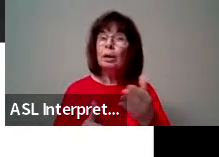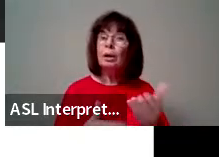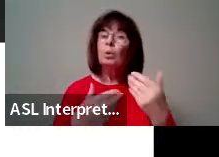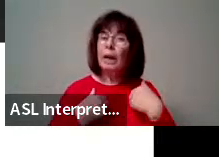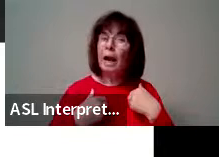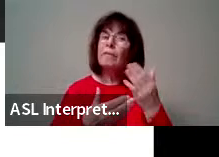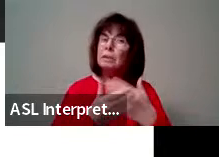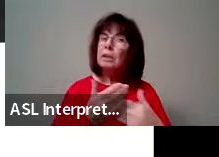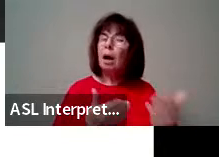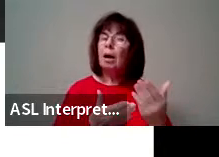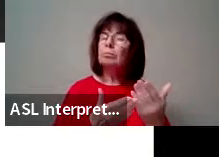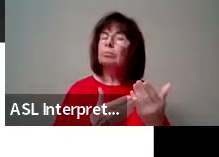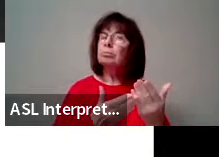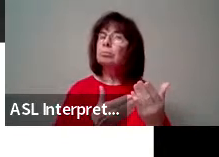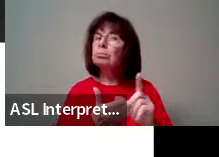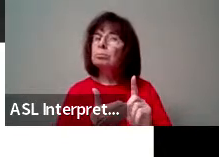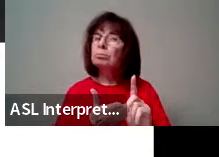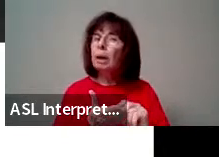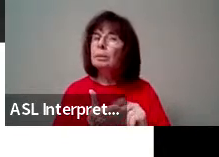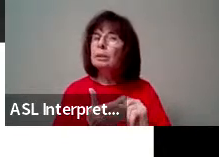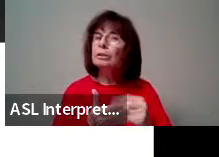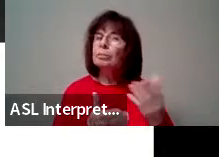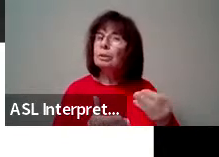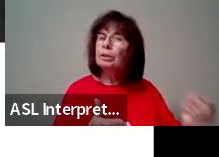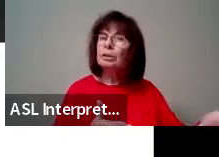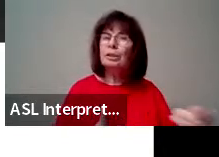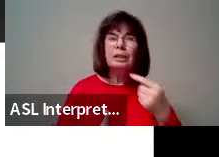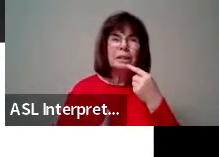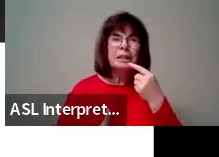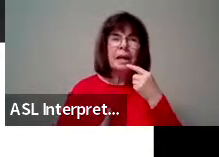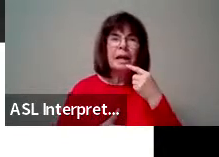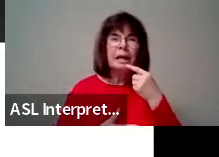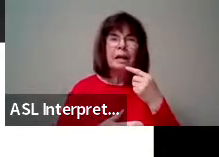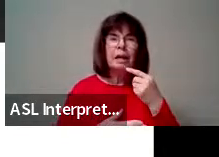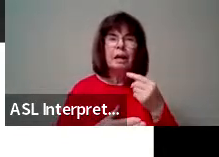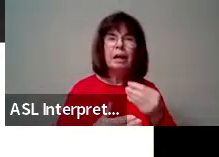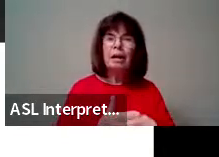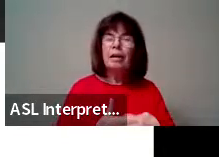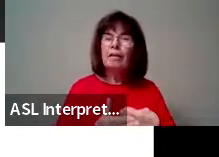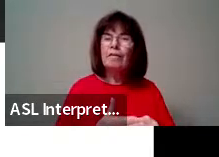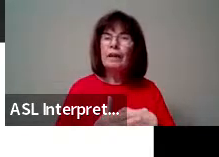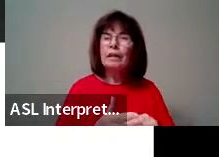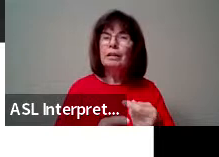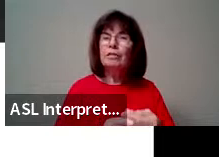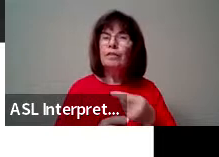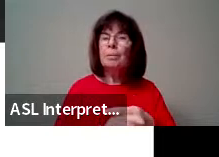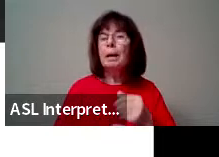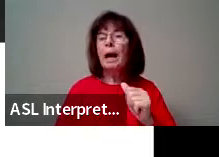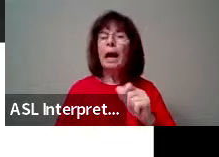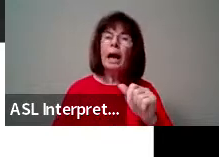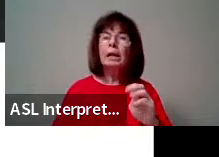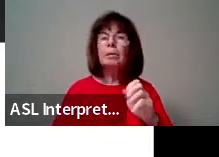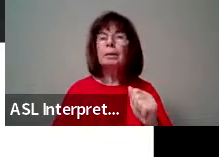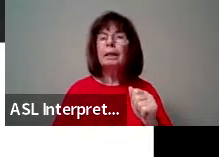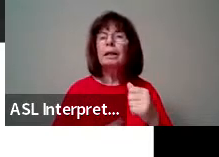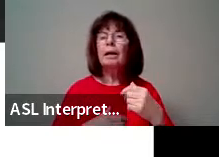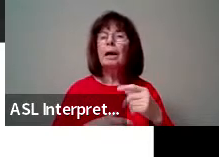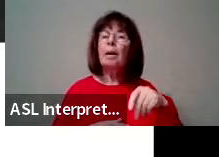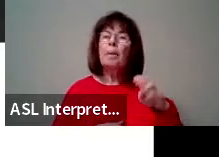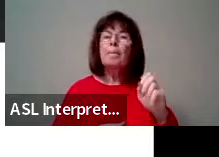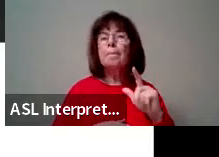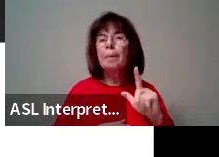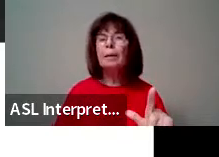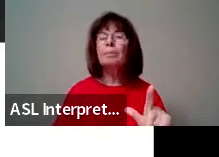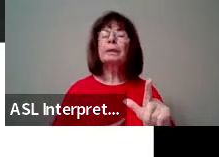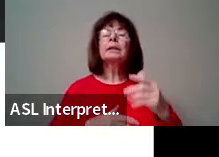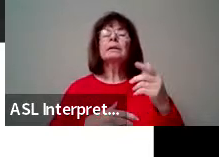coming out very soon that say funded by Alameda County Public Health Department. And so listening to the feedback that